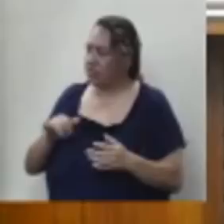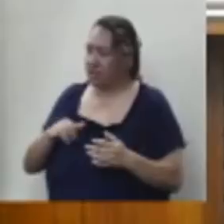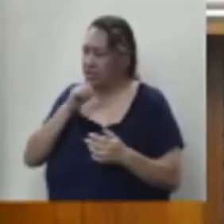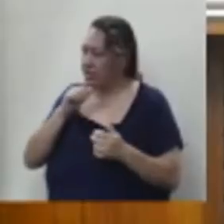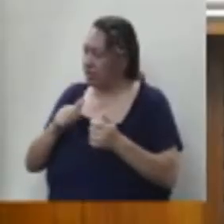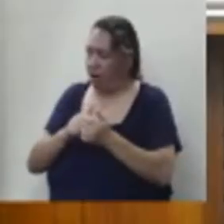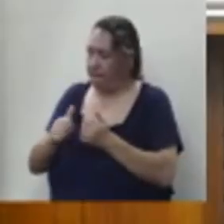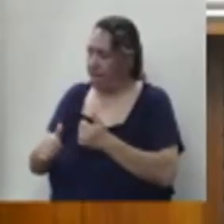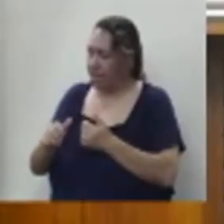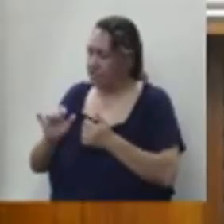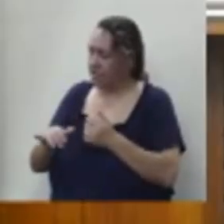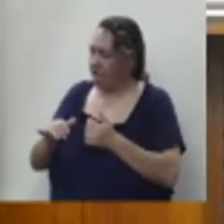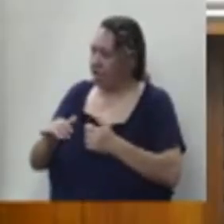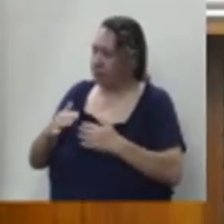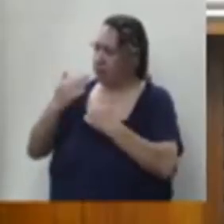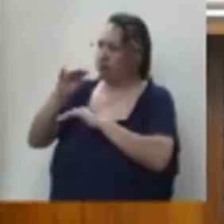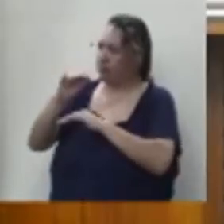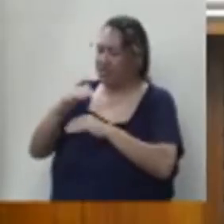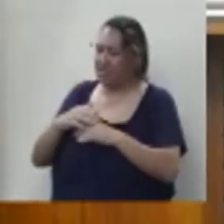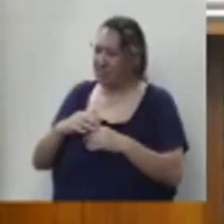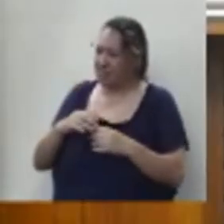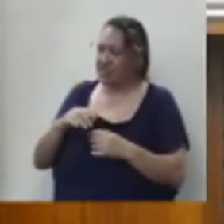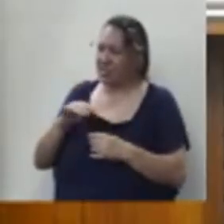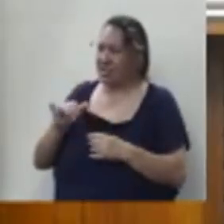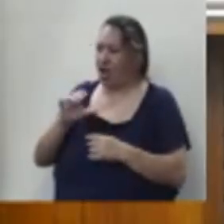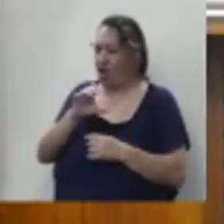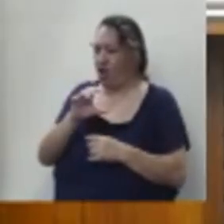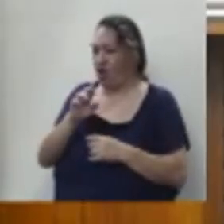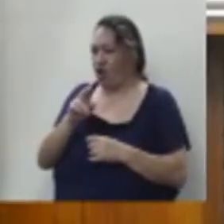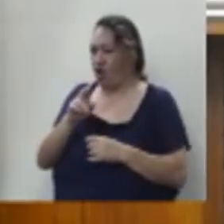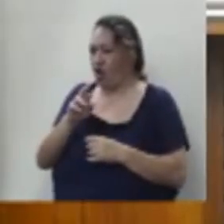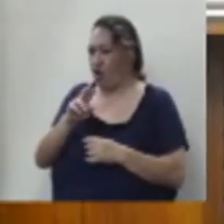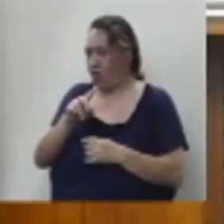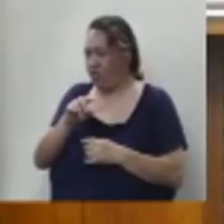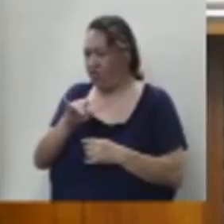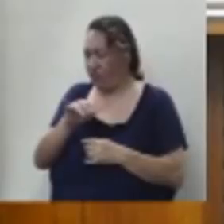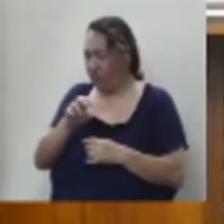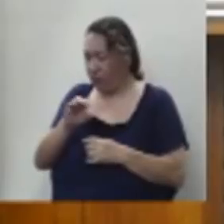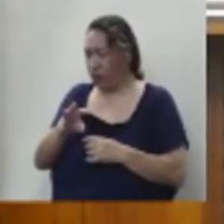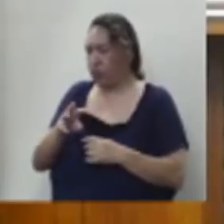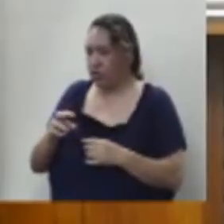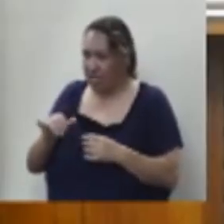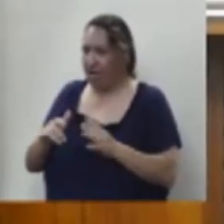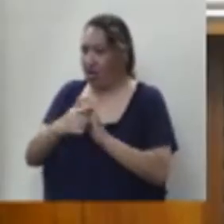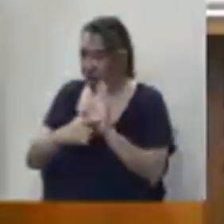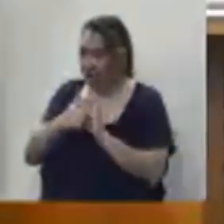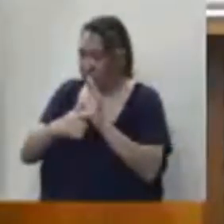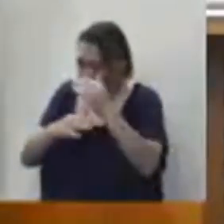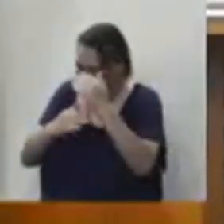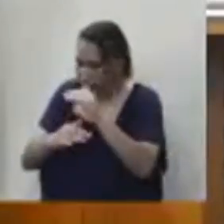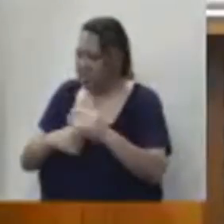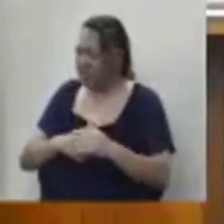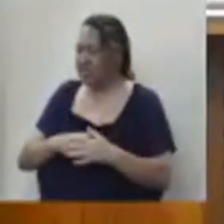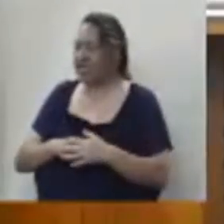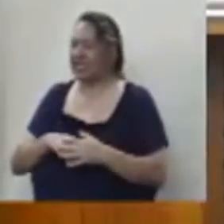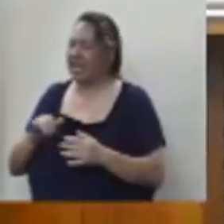that was one of the asks that I did when they came to me and asked me, Governor, we would like to help you in any way.